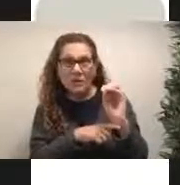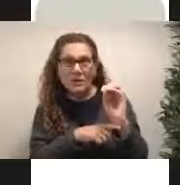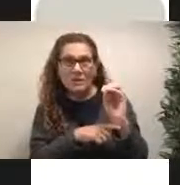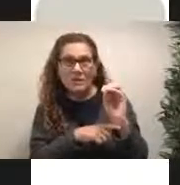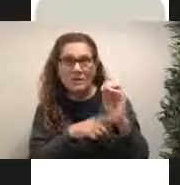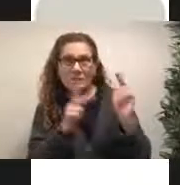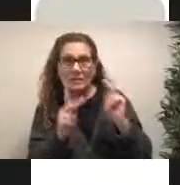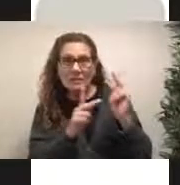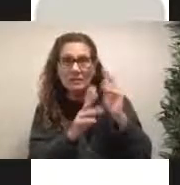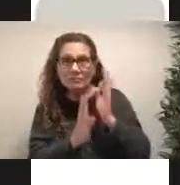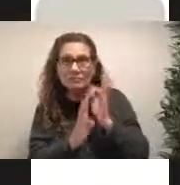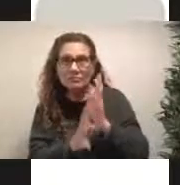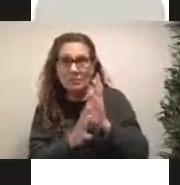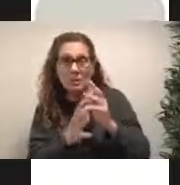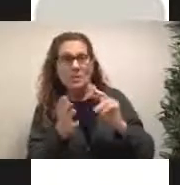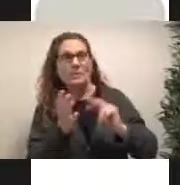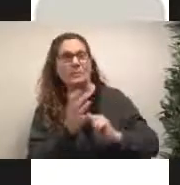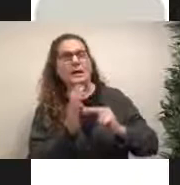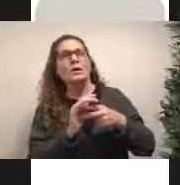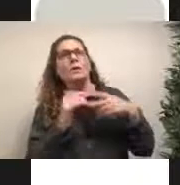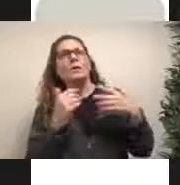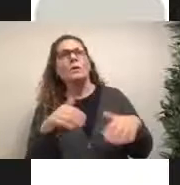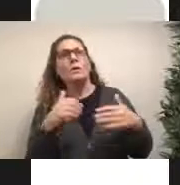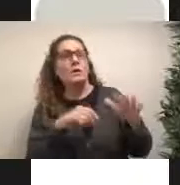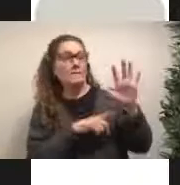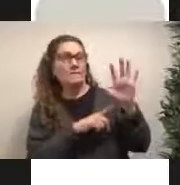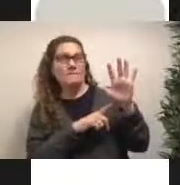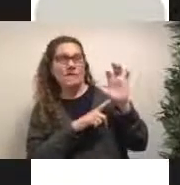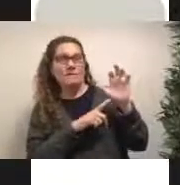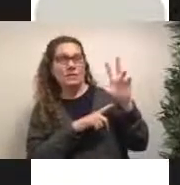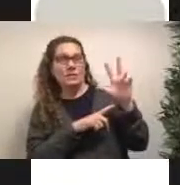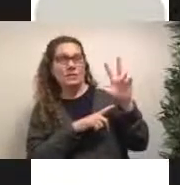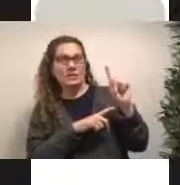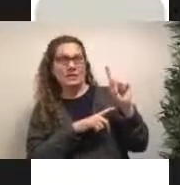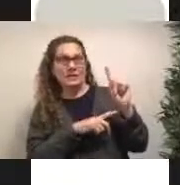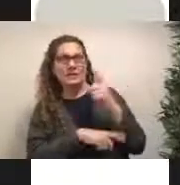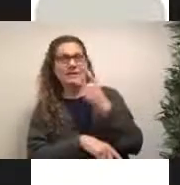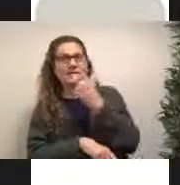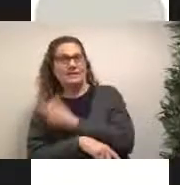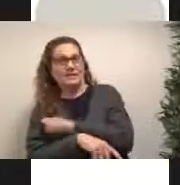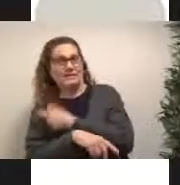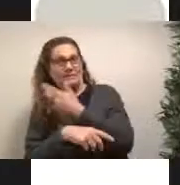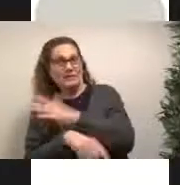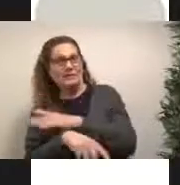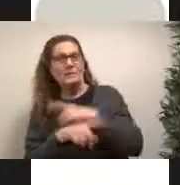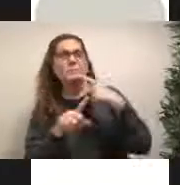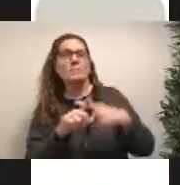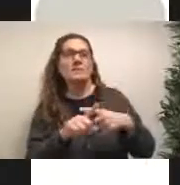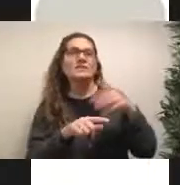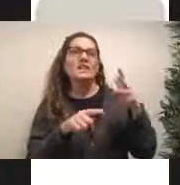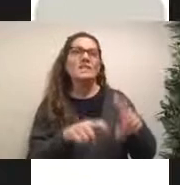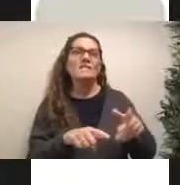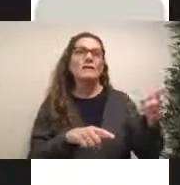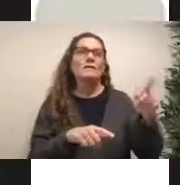the COVID vaccine and 109 flu shots that were given out. We want to continue to see large increases